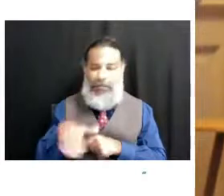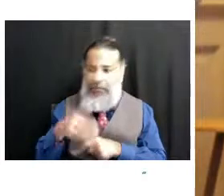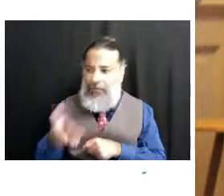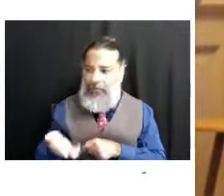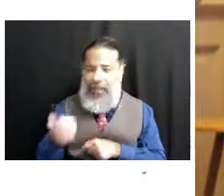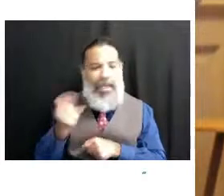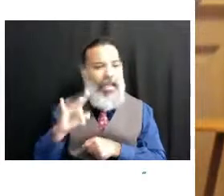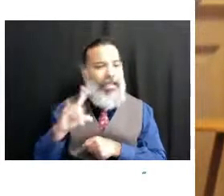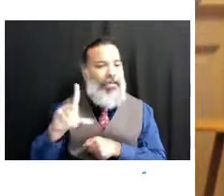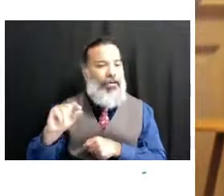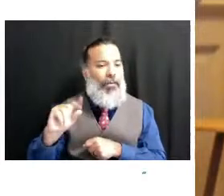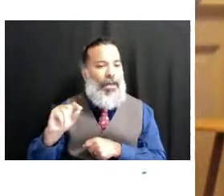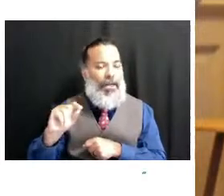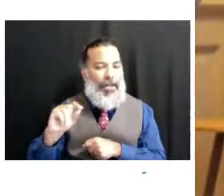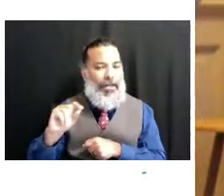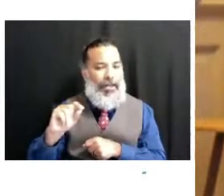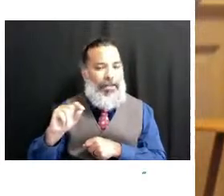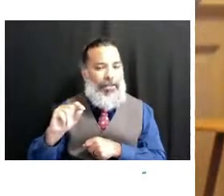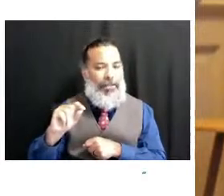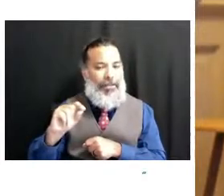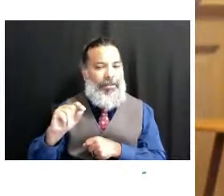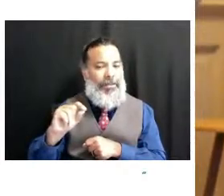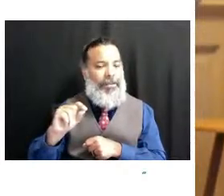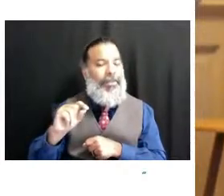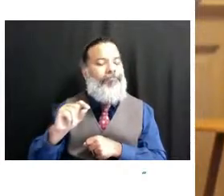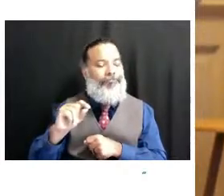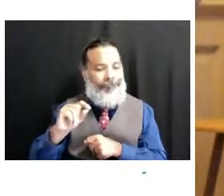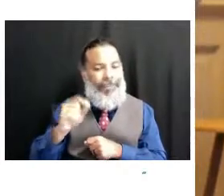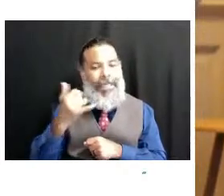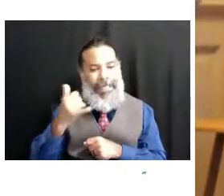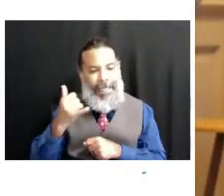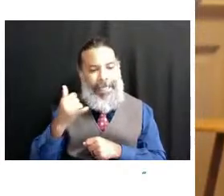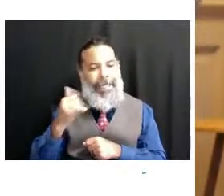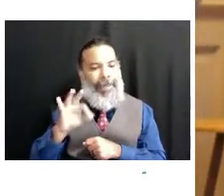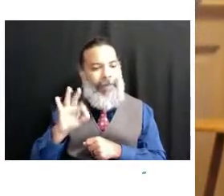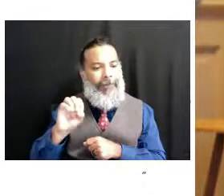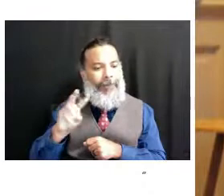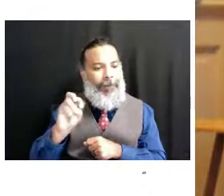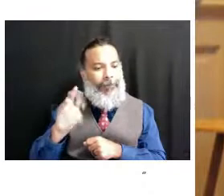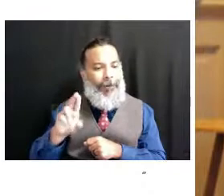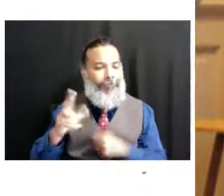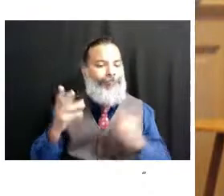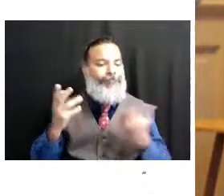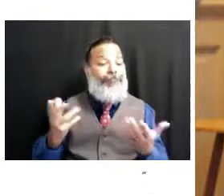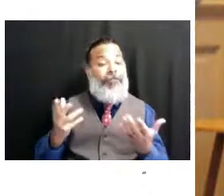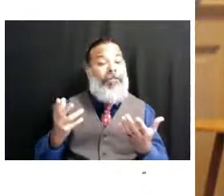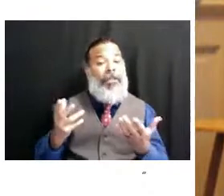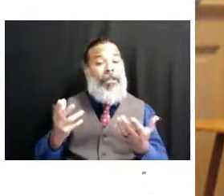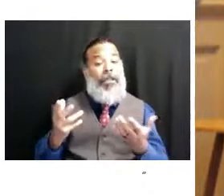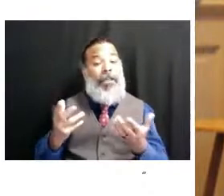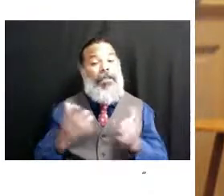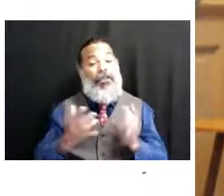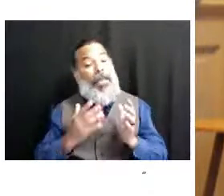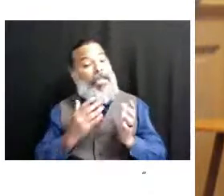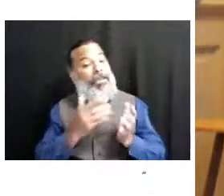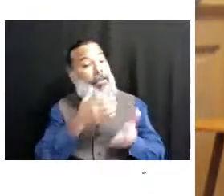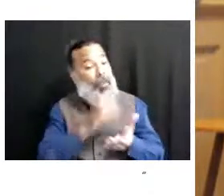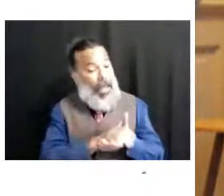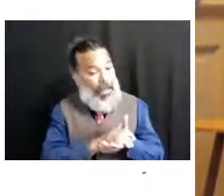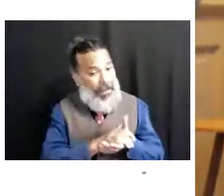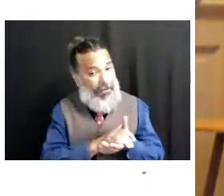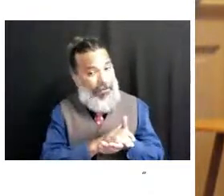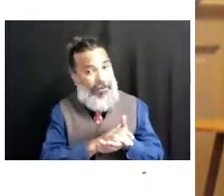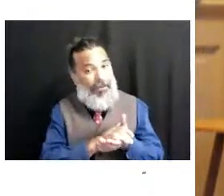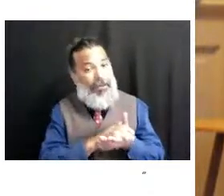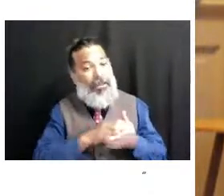1820 of yellow fever. He left his beloved wife and